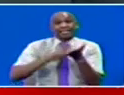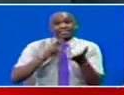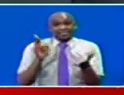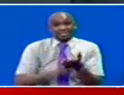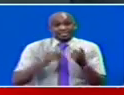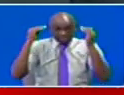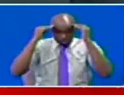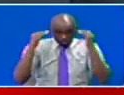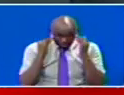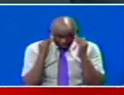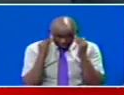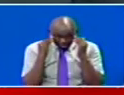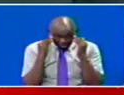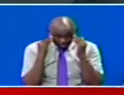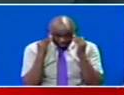in court.